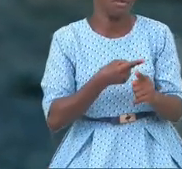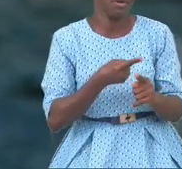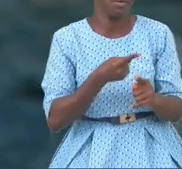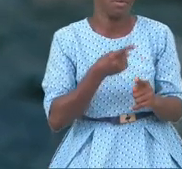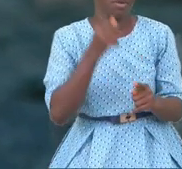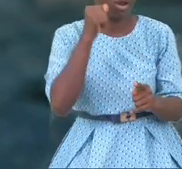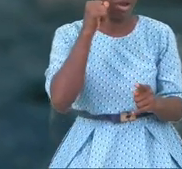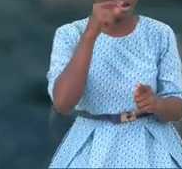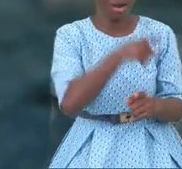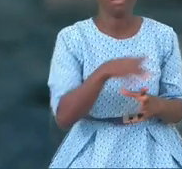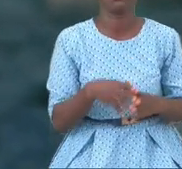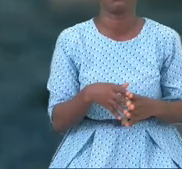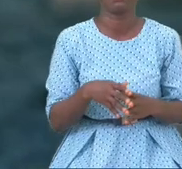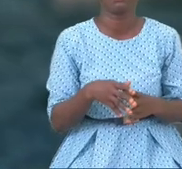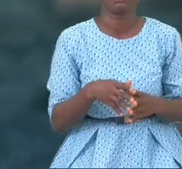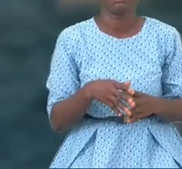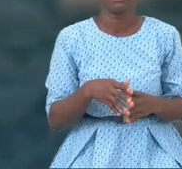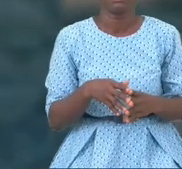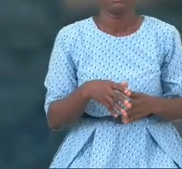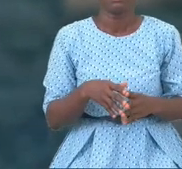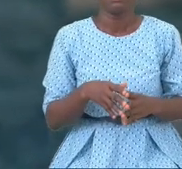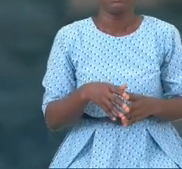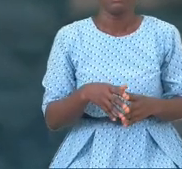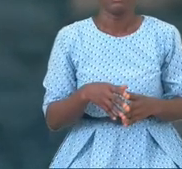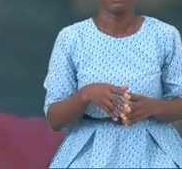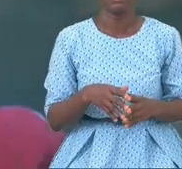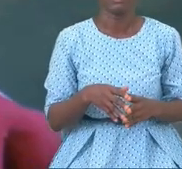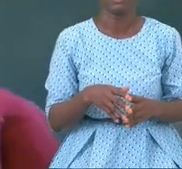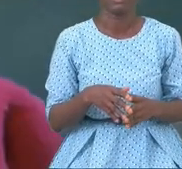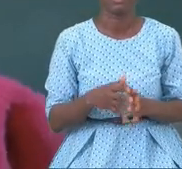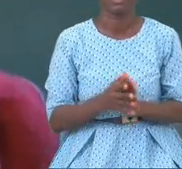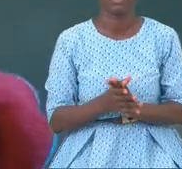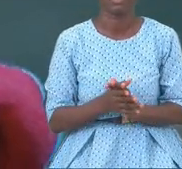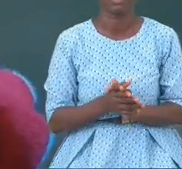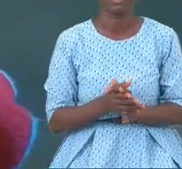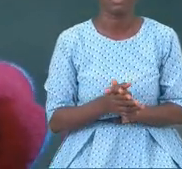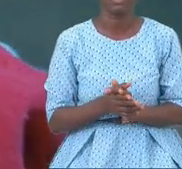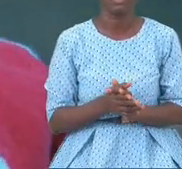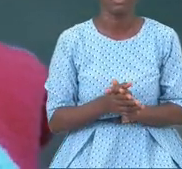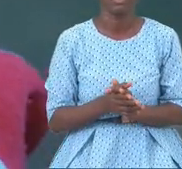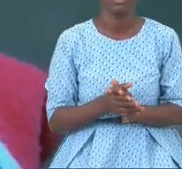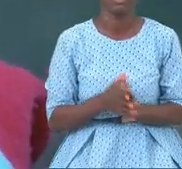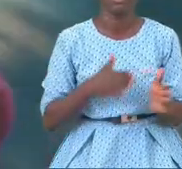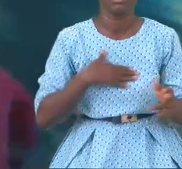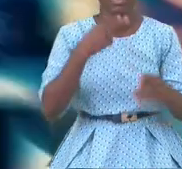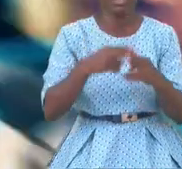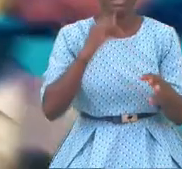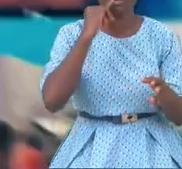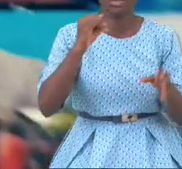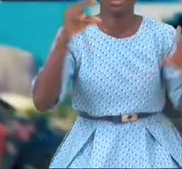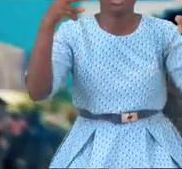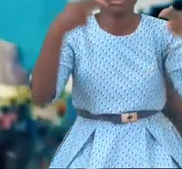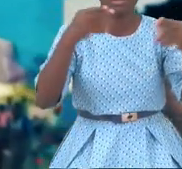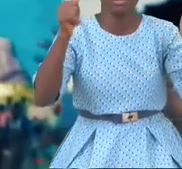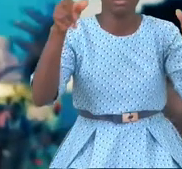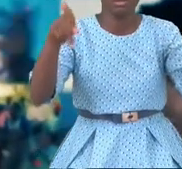My name is Happy Augustine Owajiko. So what happened to me, first I accept in this GCK,